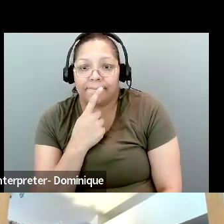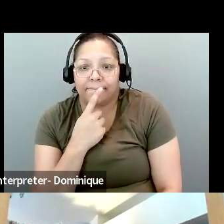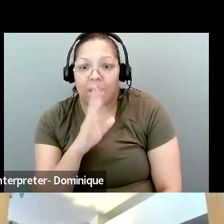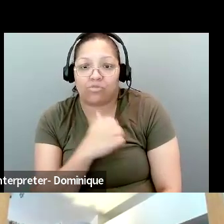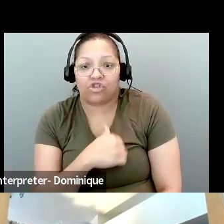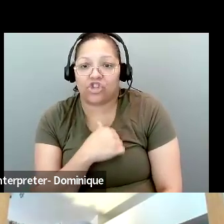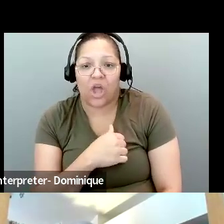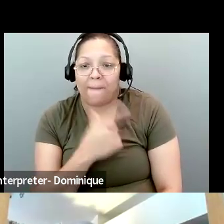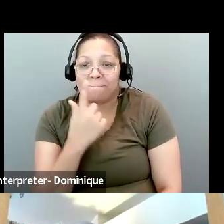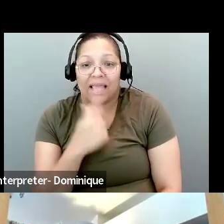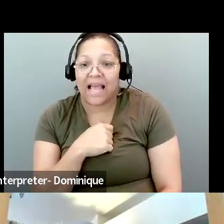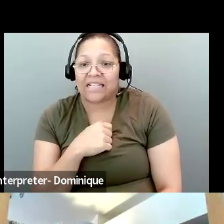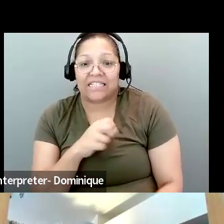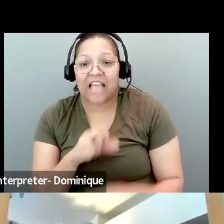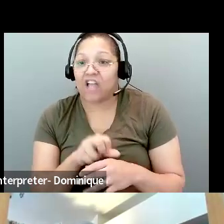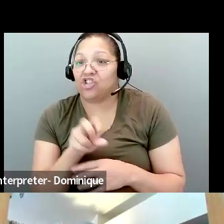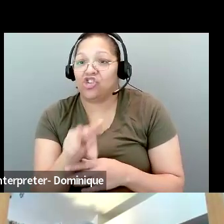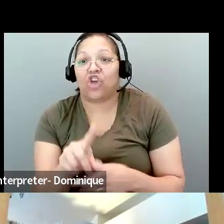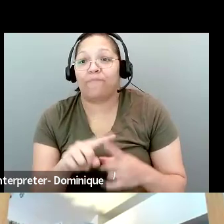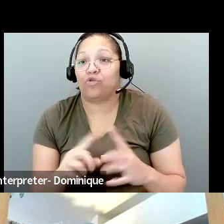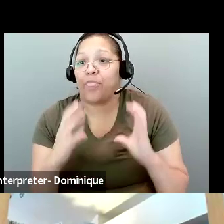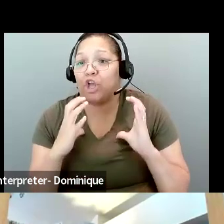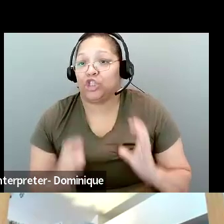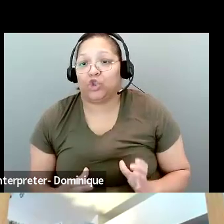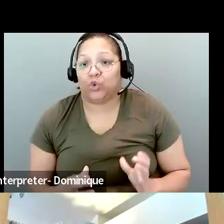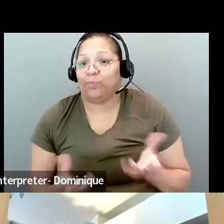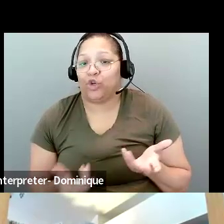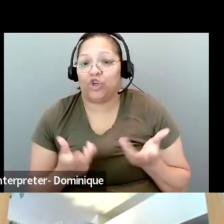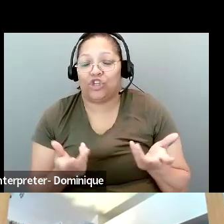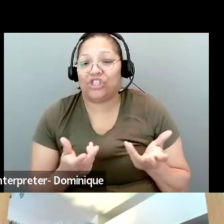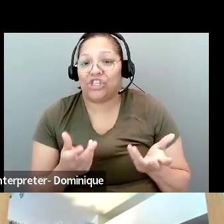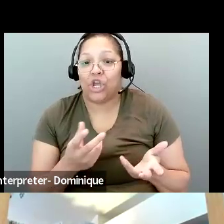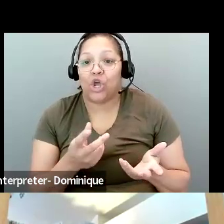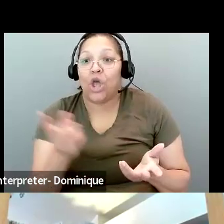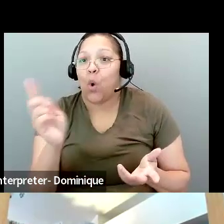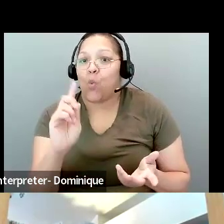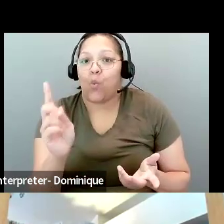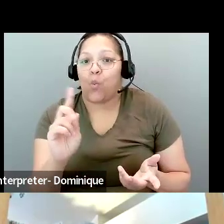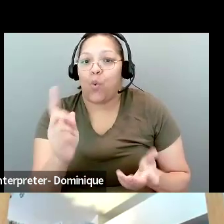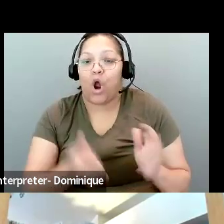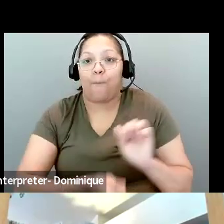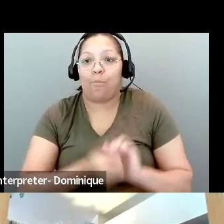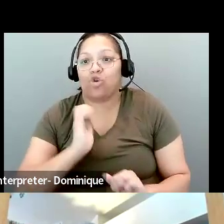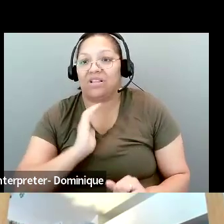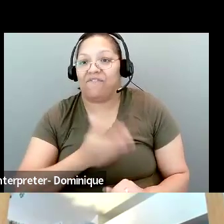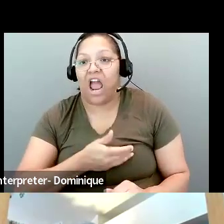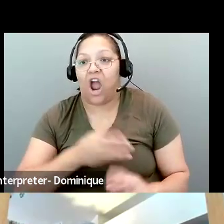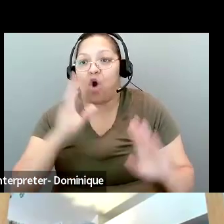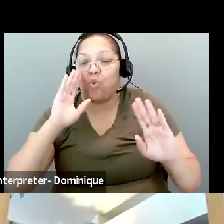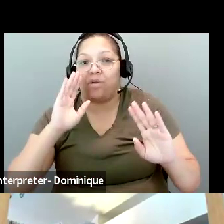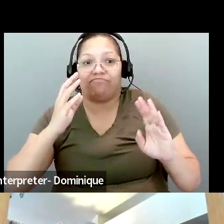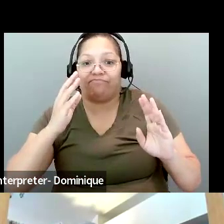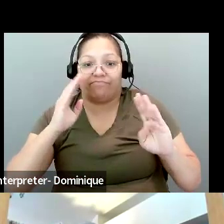Sorry, because I jumped right to consumers, because really, like, where most of or a lot of our efforts are being focused on